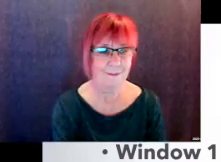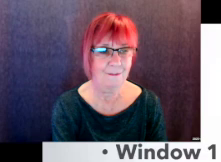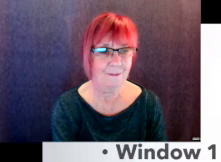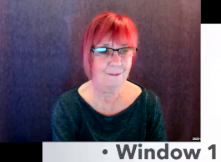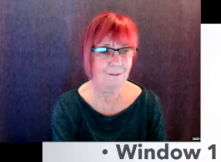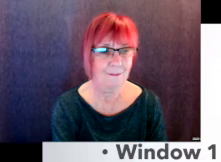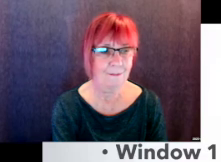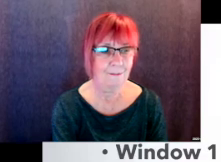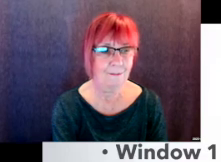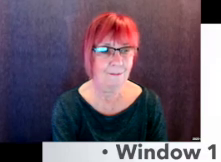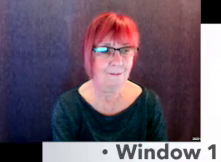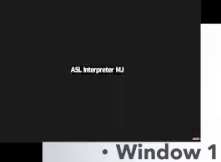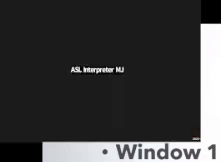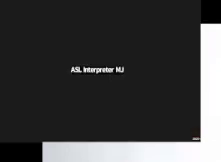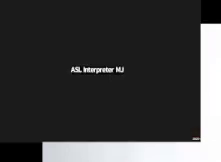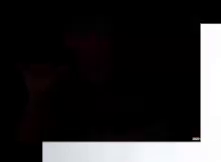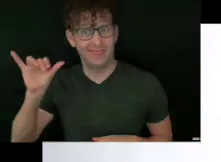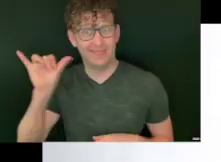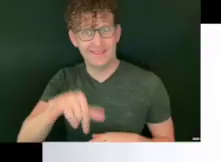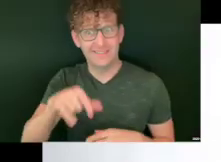updates.